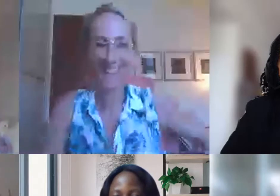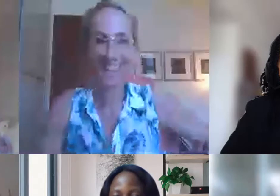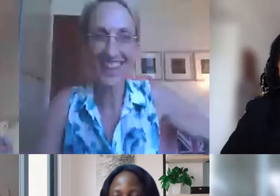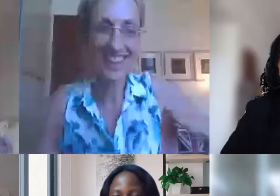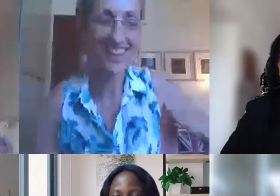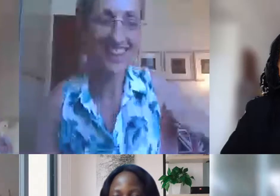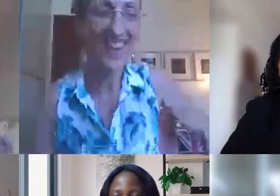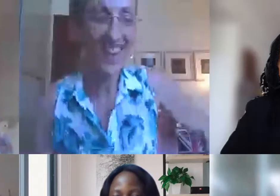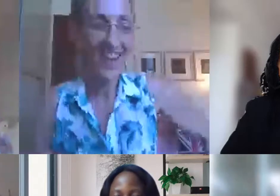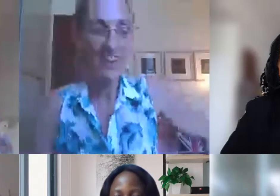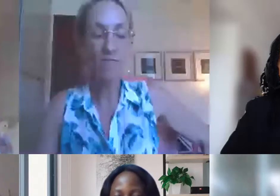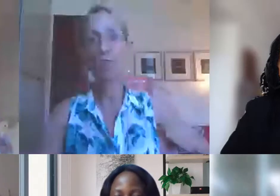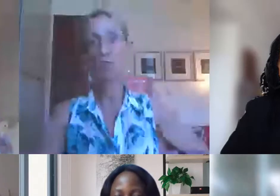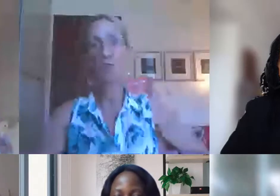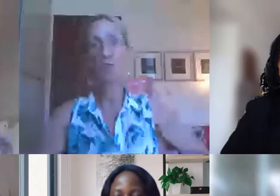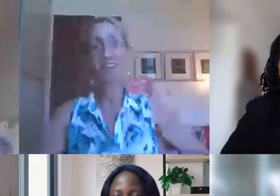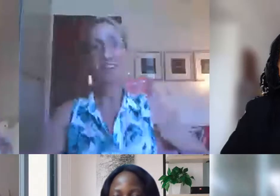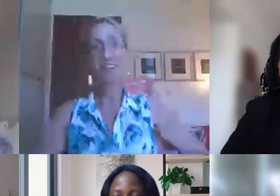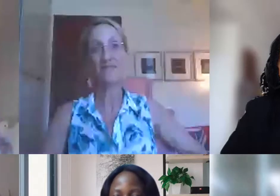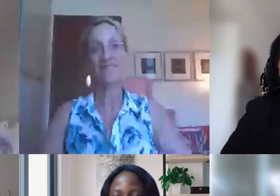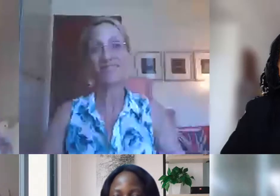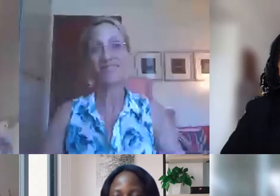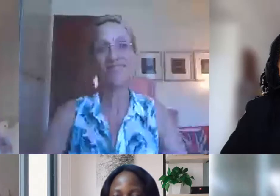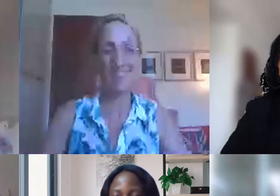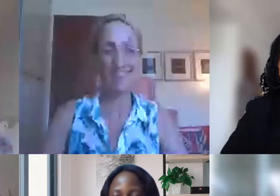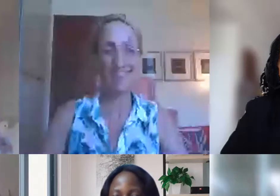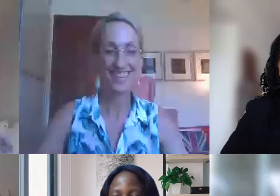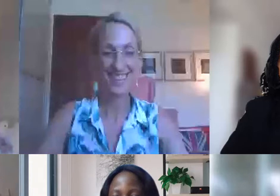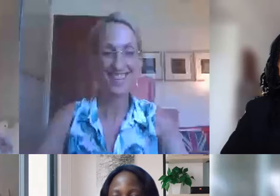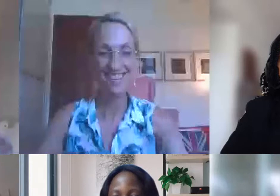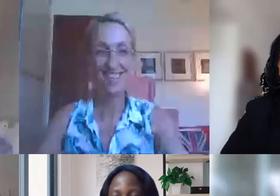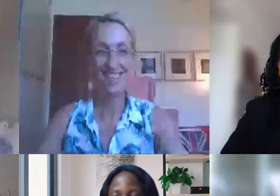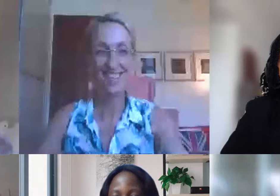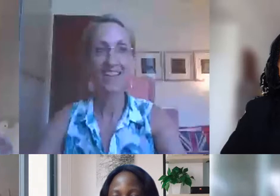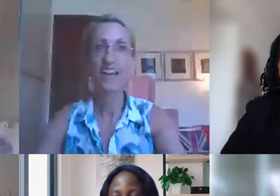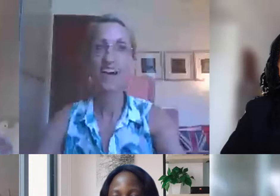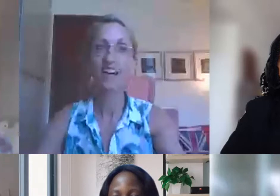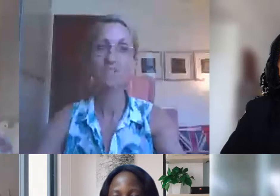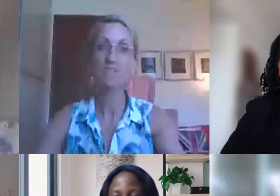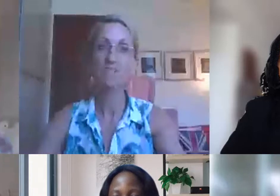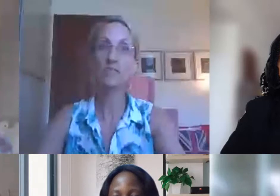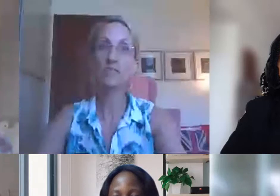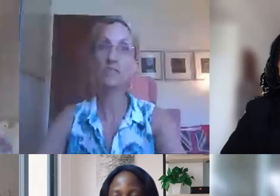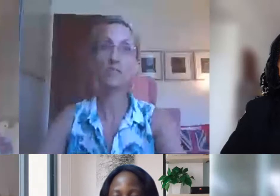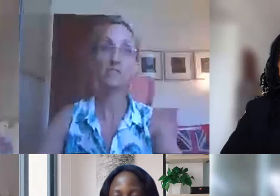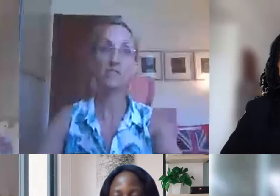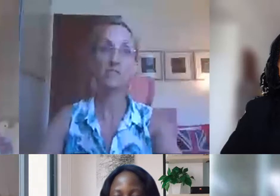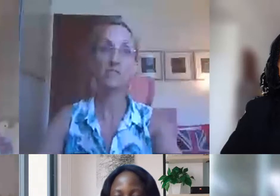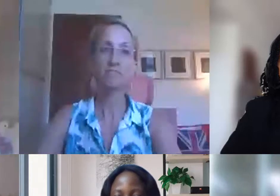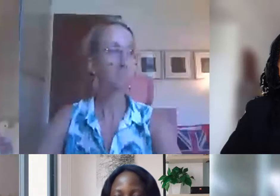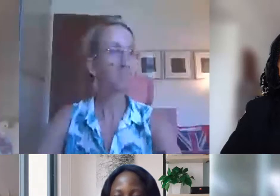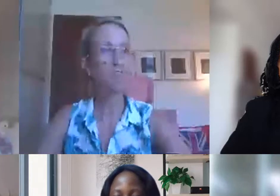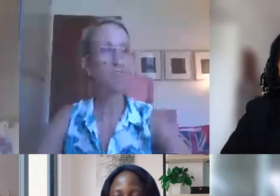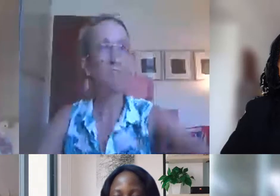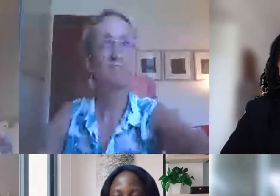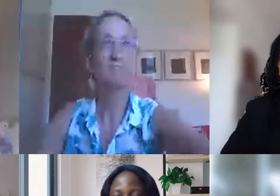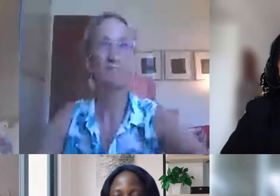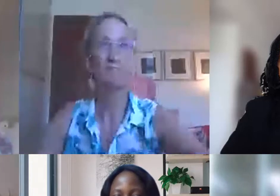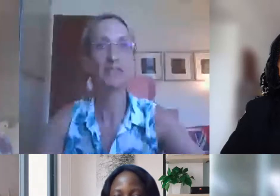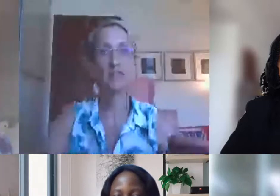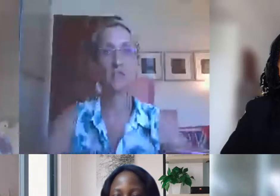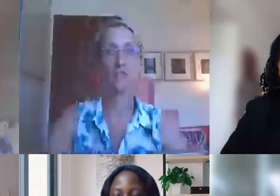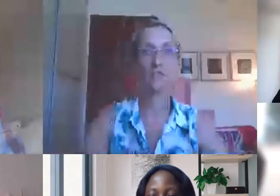of those steps led me to join Microsoft. I wouldn't say it's one particular thing. Then suddenly I was in the company, It was a